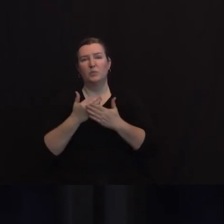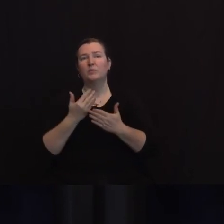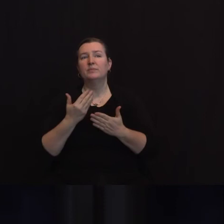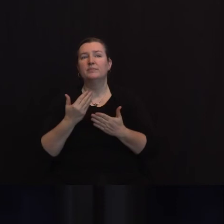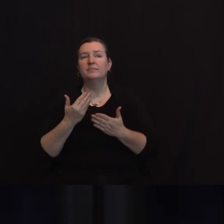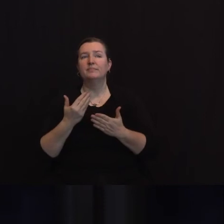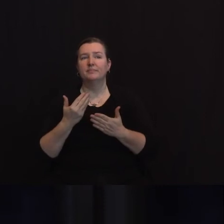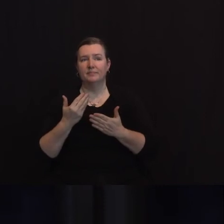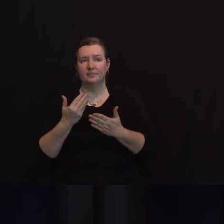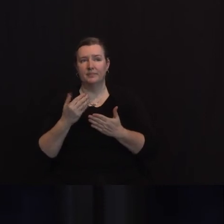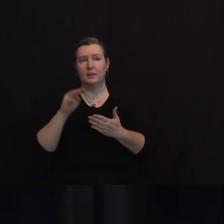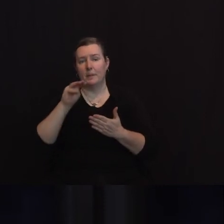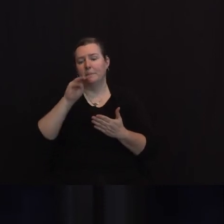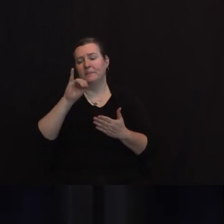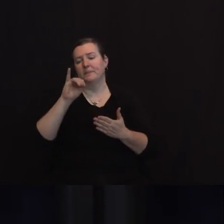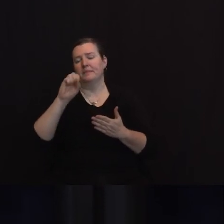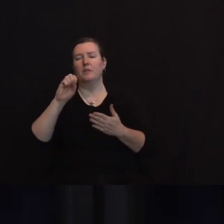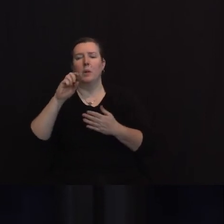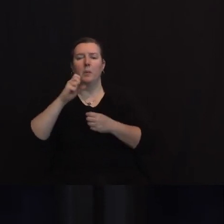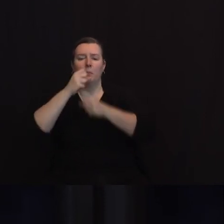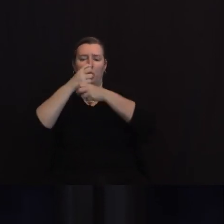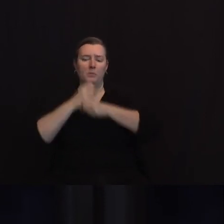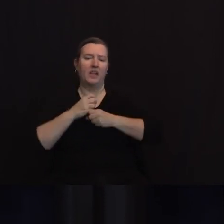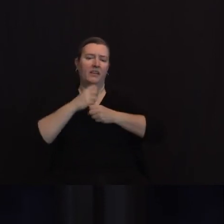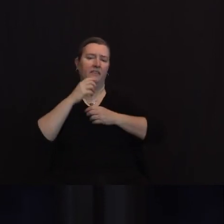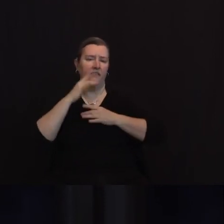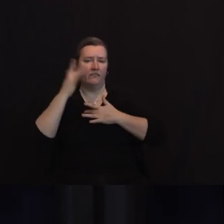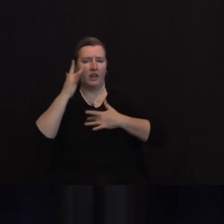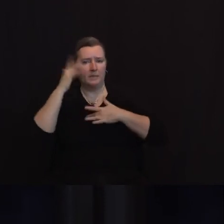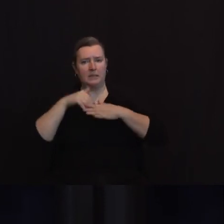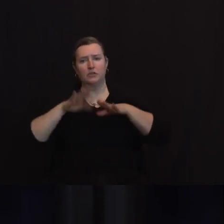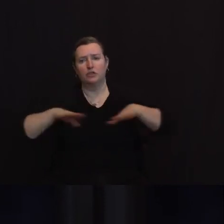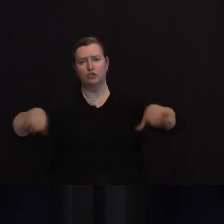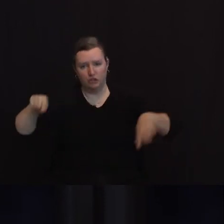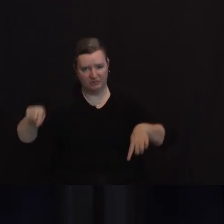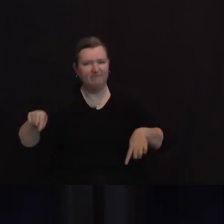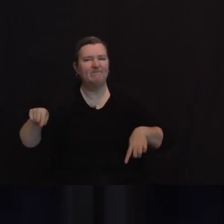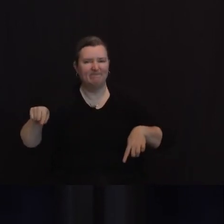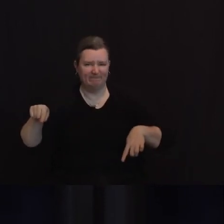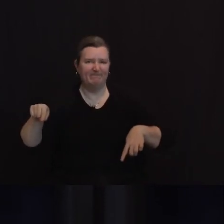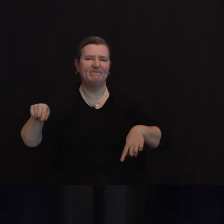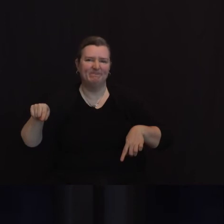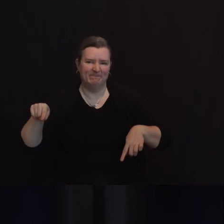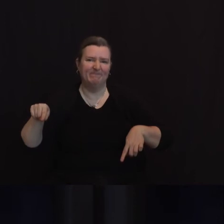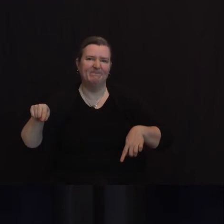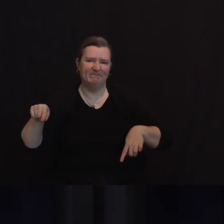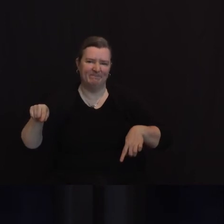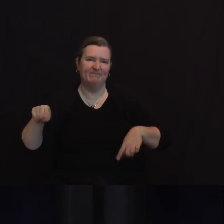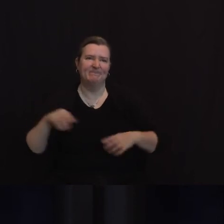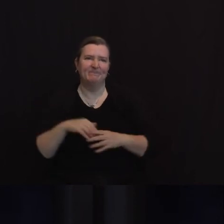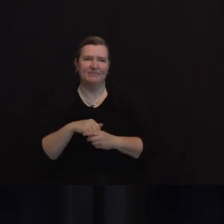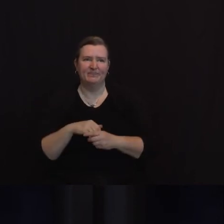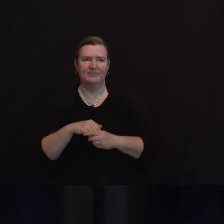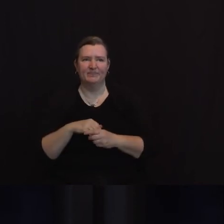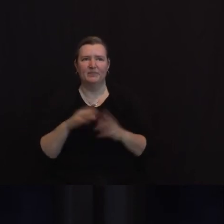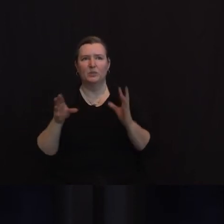syndrome in children. Right now, there are 104 cumulative cases in the state. The children